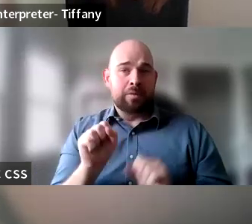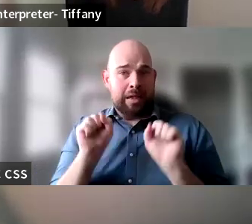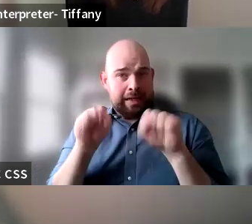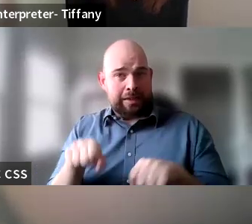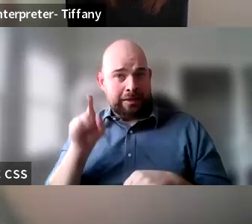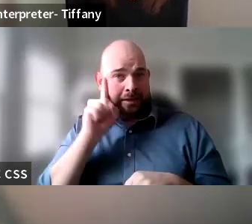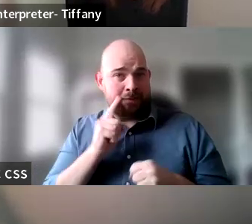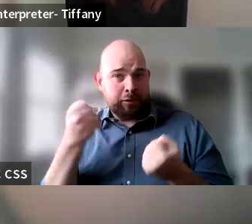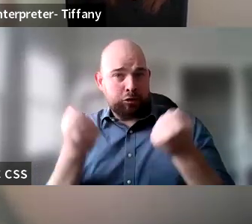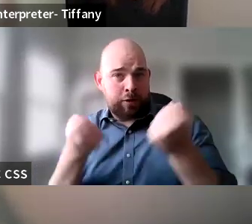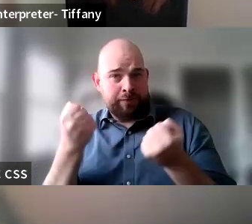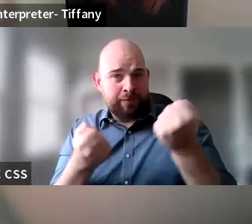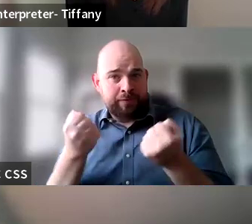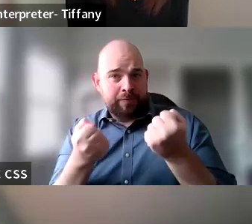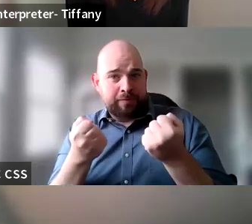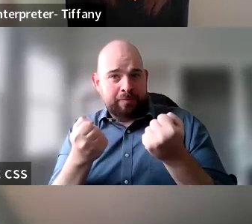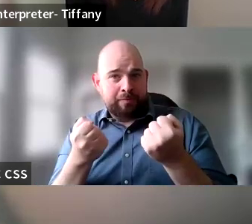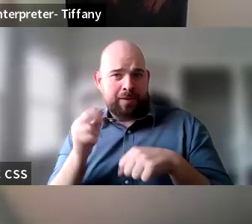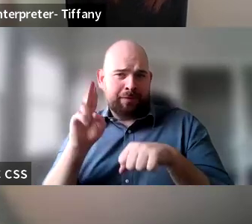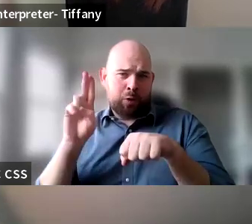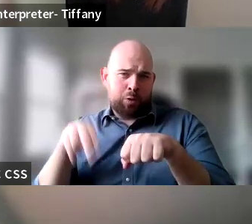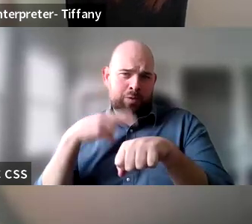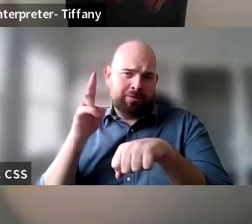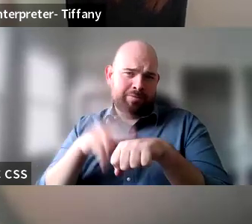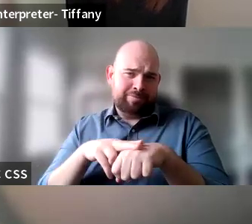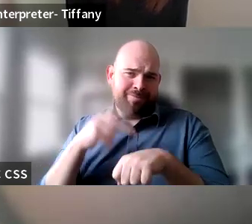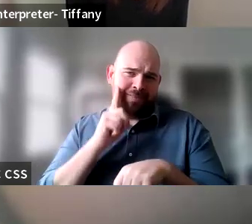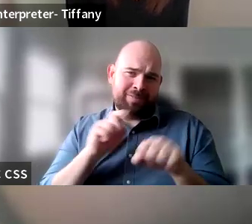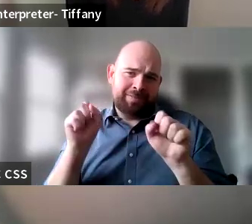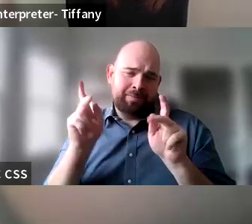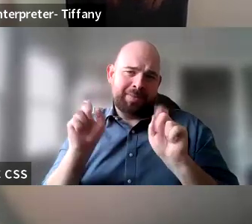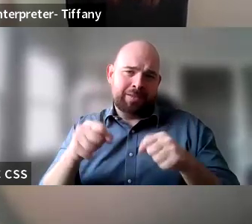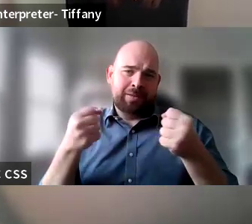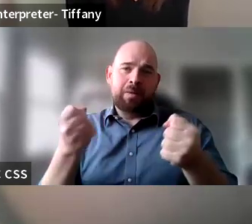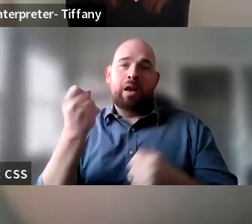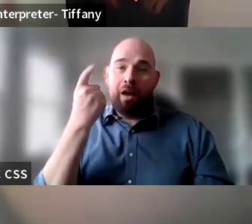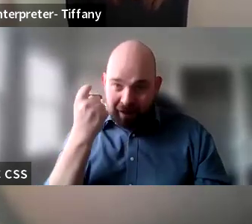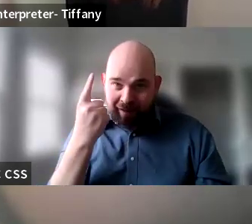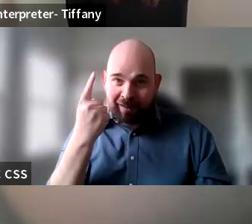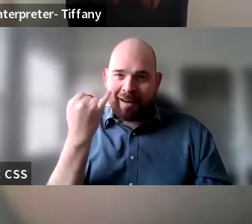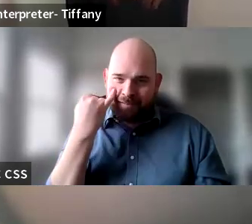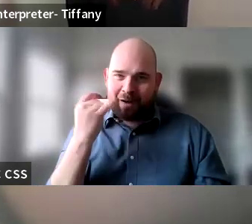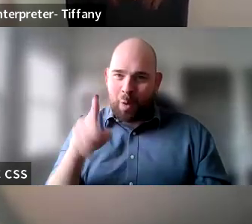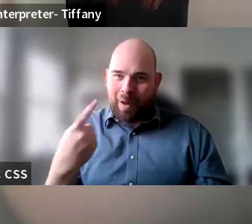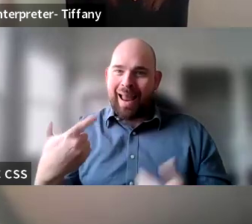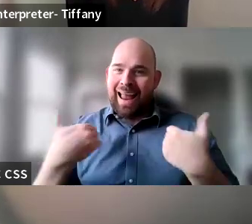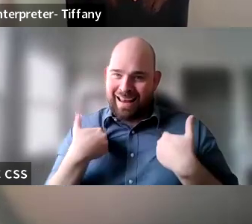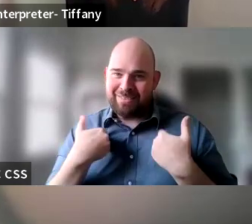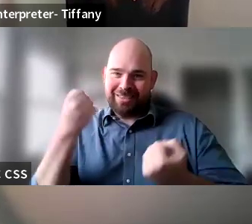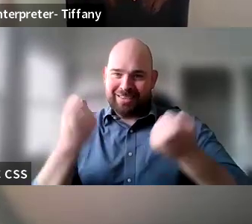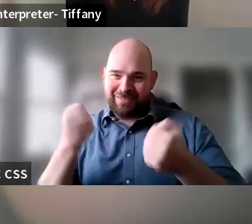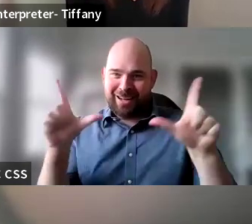And then the next question that's asked often is, do deaf people drive? Absolutely, deaf people can